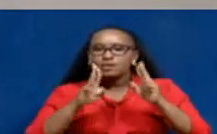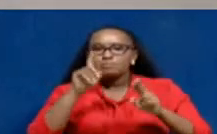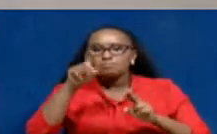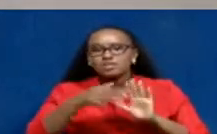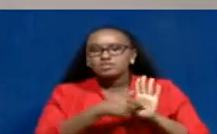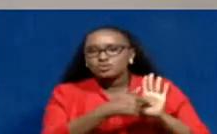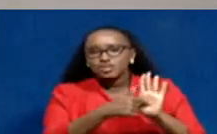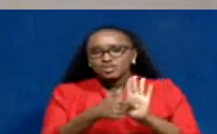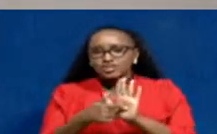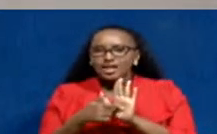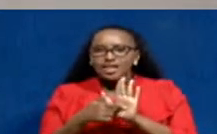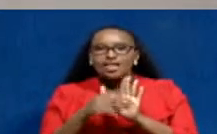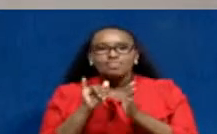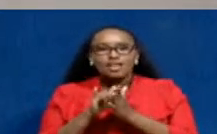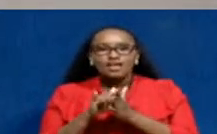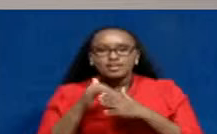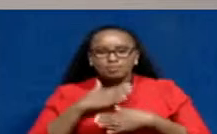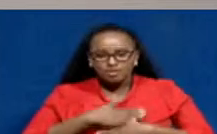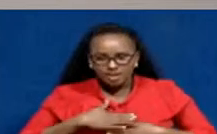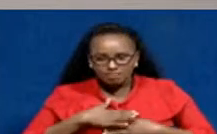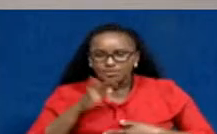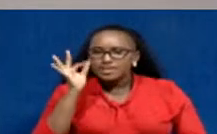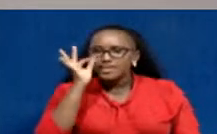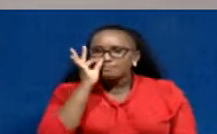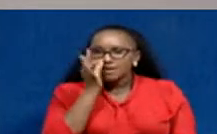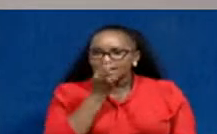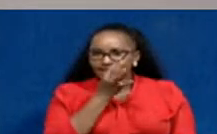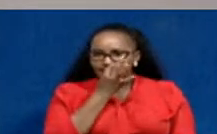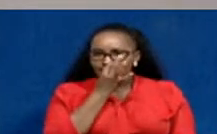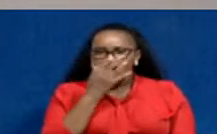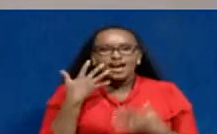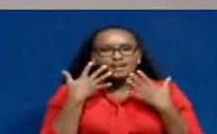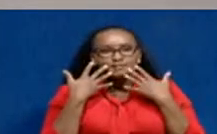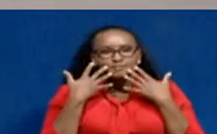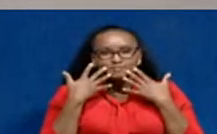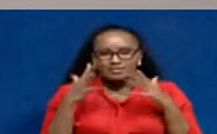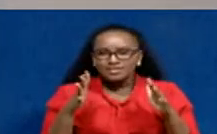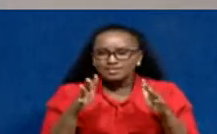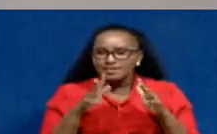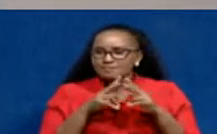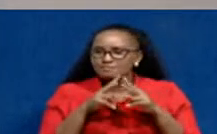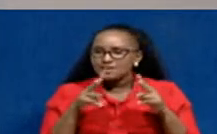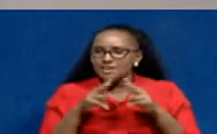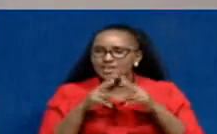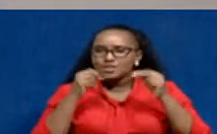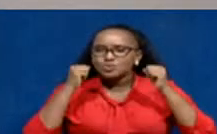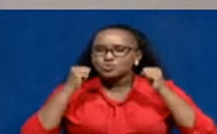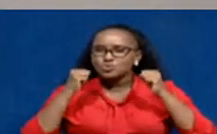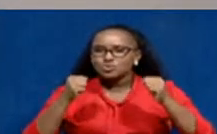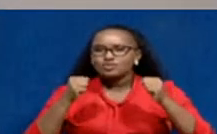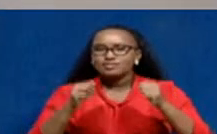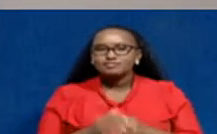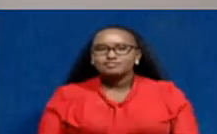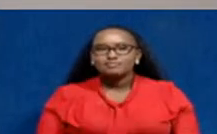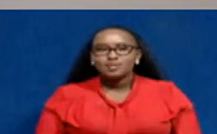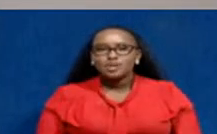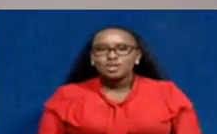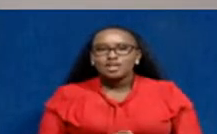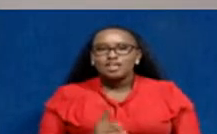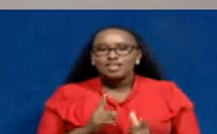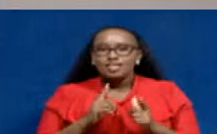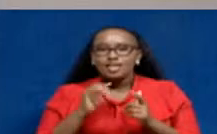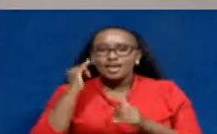reflect that the Honorable Mwai Kibaki finished very strong. The